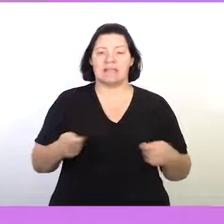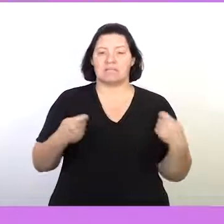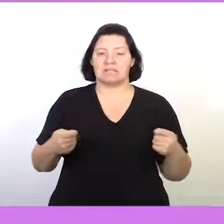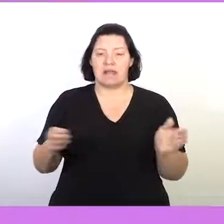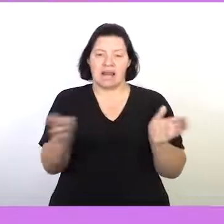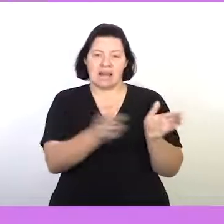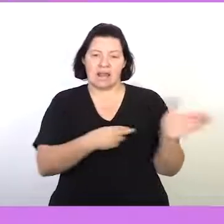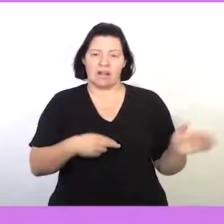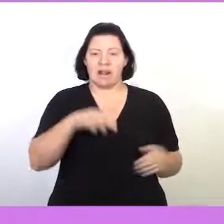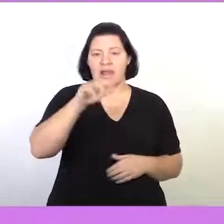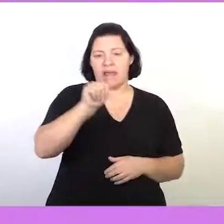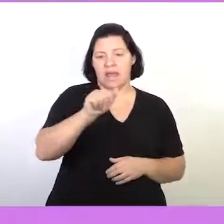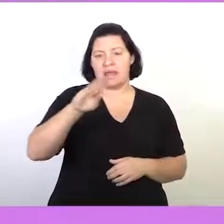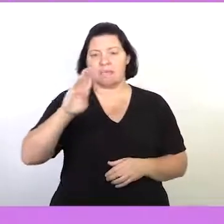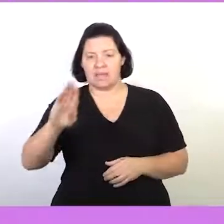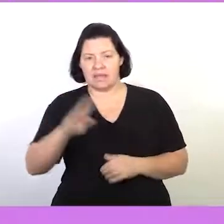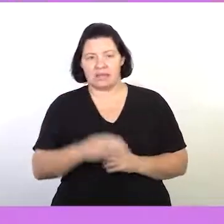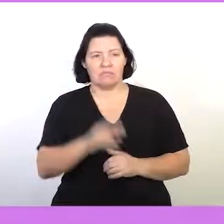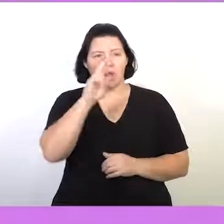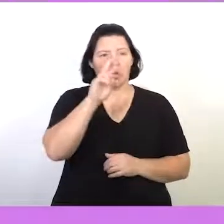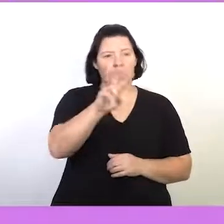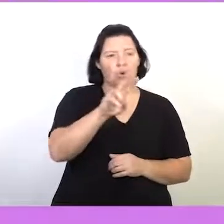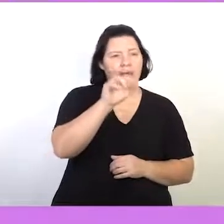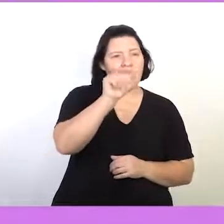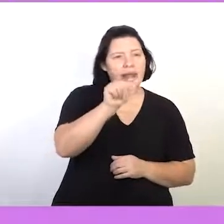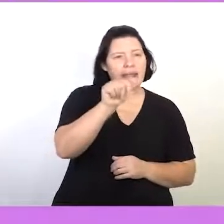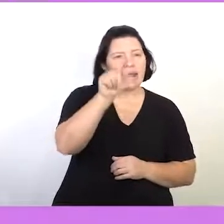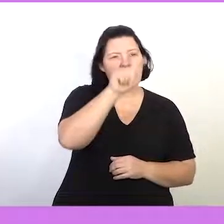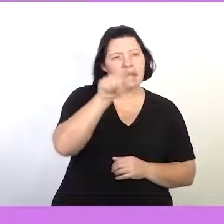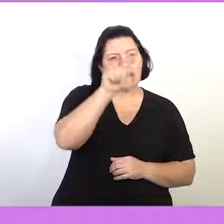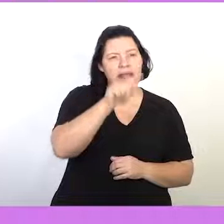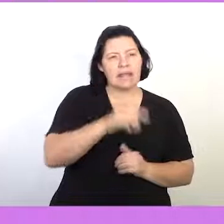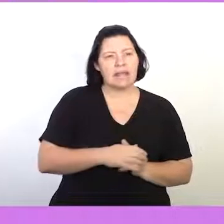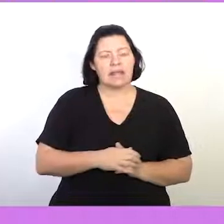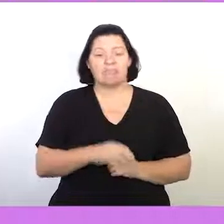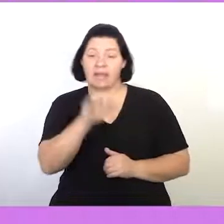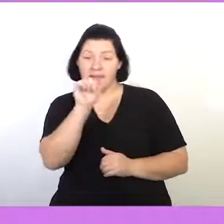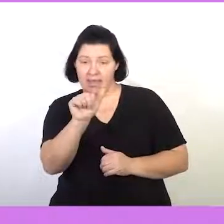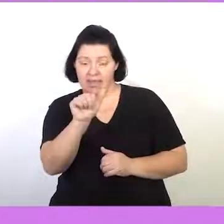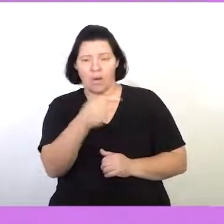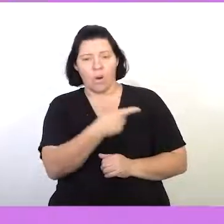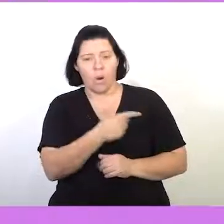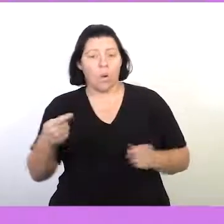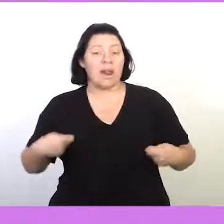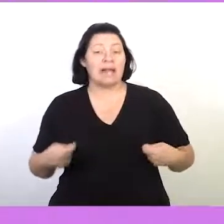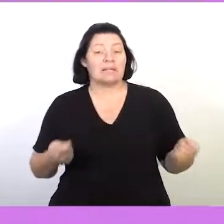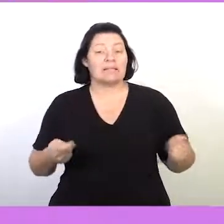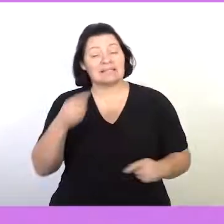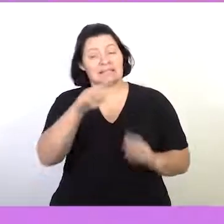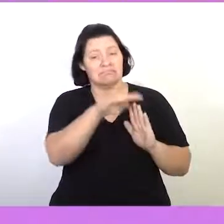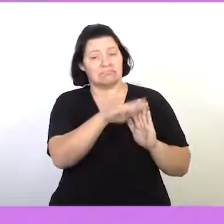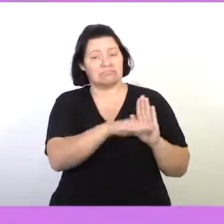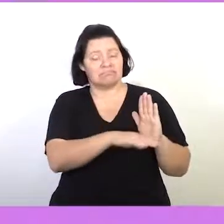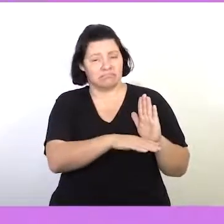expenses labeled A and B. So if I look, there is A. If I look at A, all the expenses listed